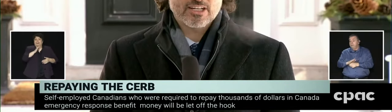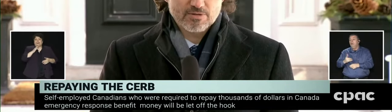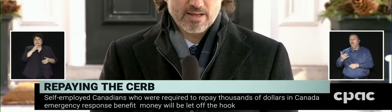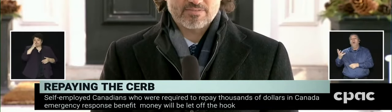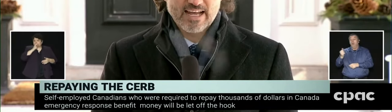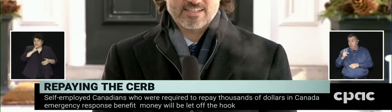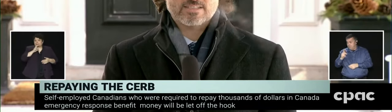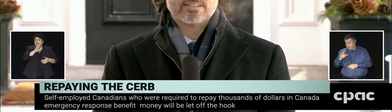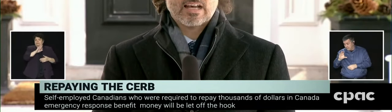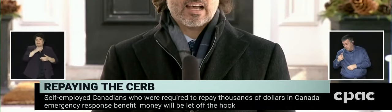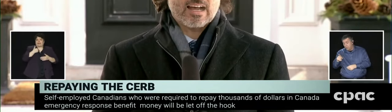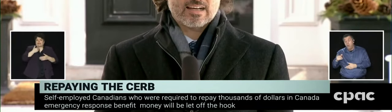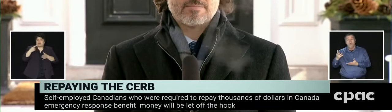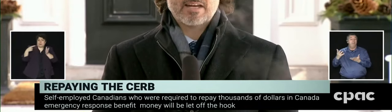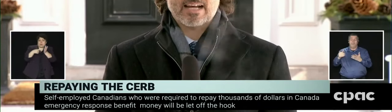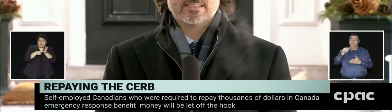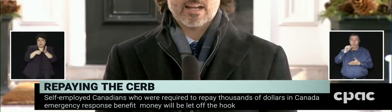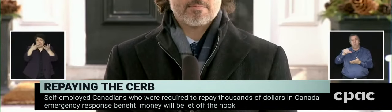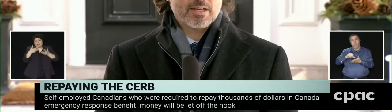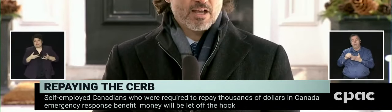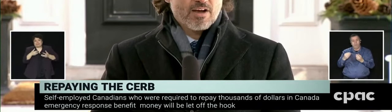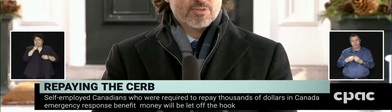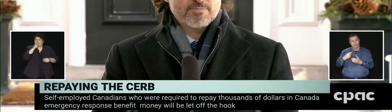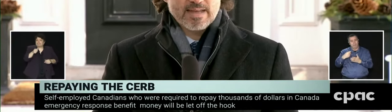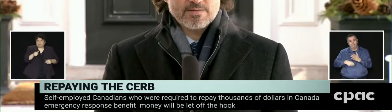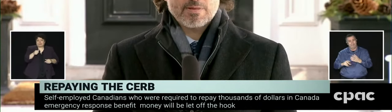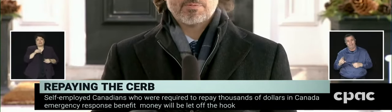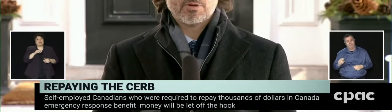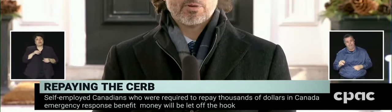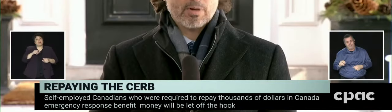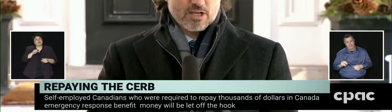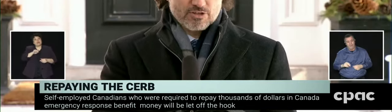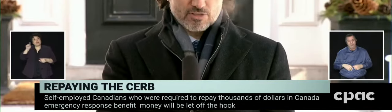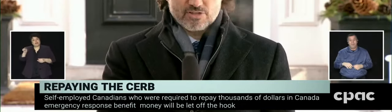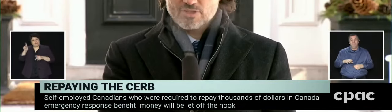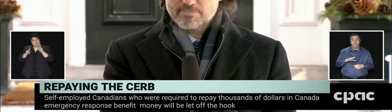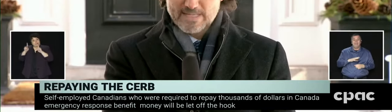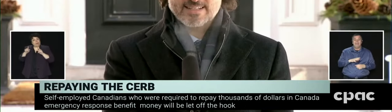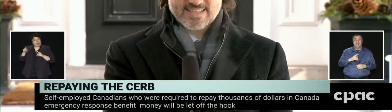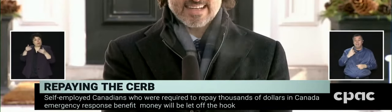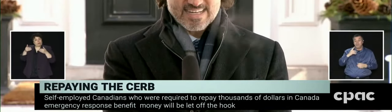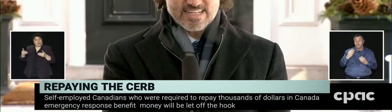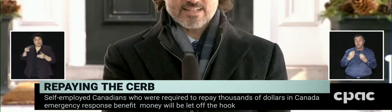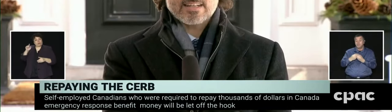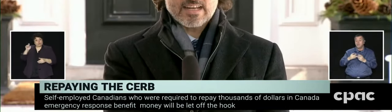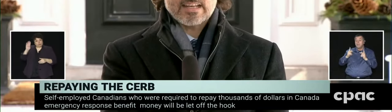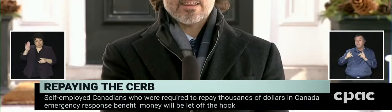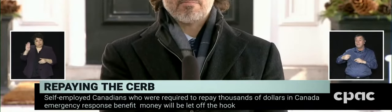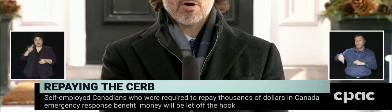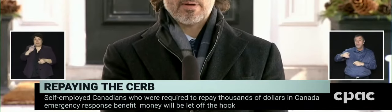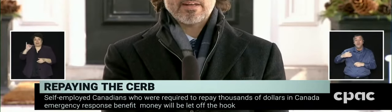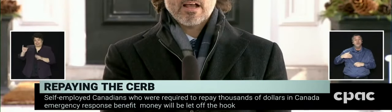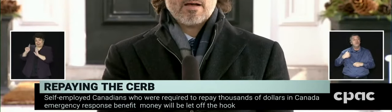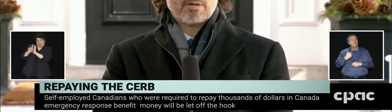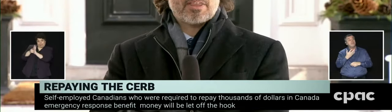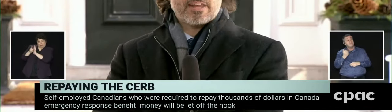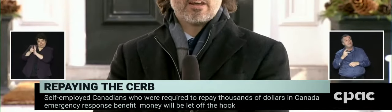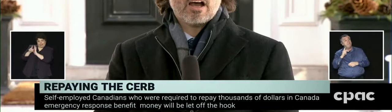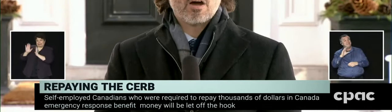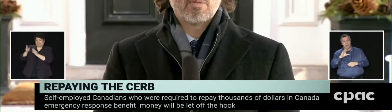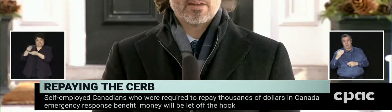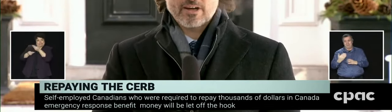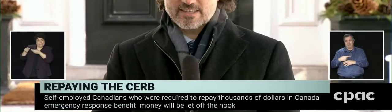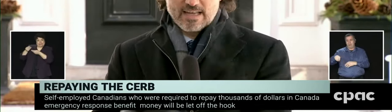much in the way of taxes come tax time. But for many people who took the CERB because they needed it in the moment, but